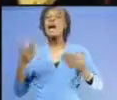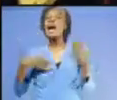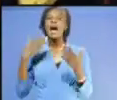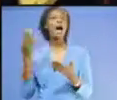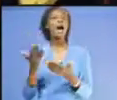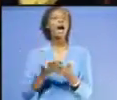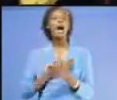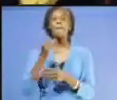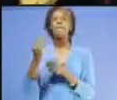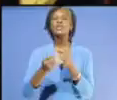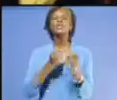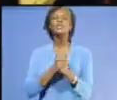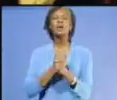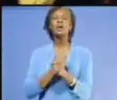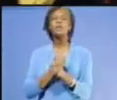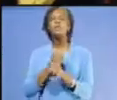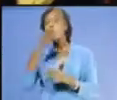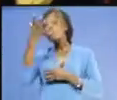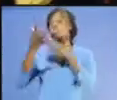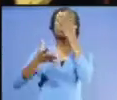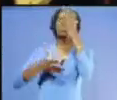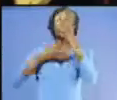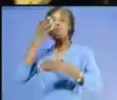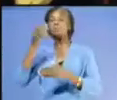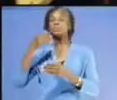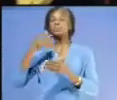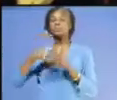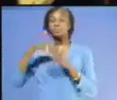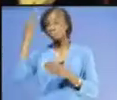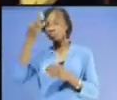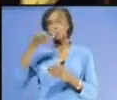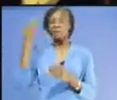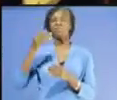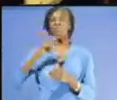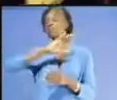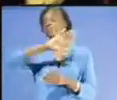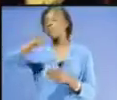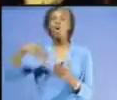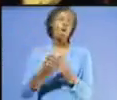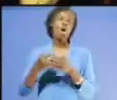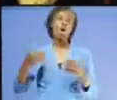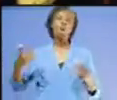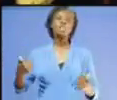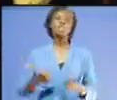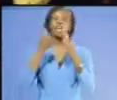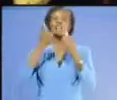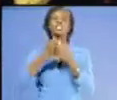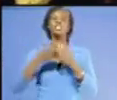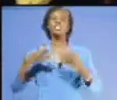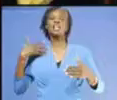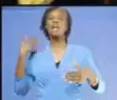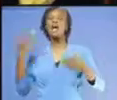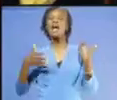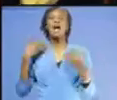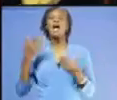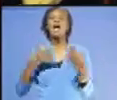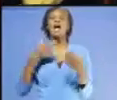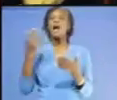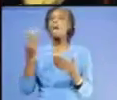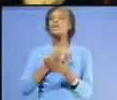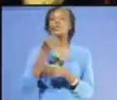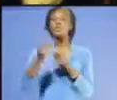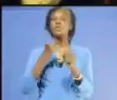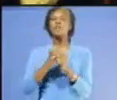the face of devilish challenges, Happy New Year. We shout in the face of